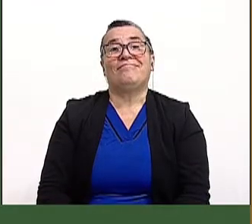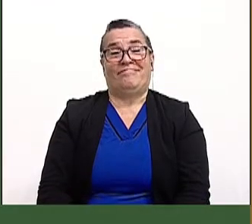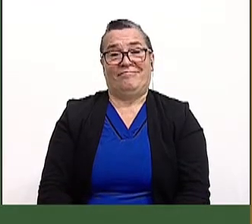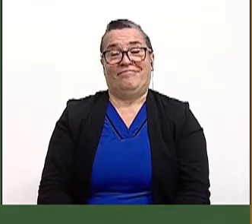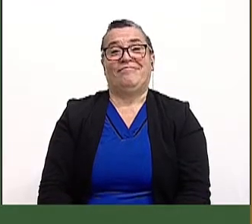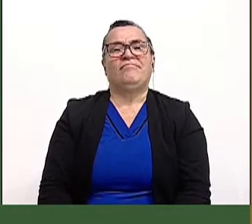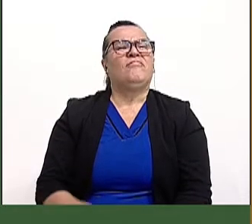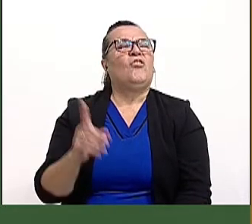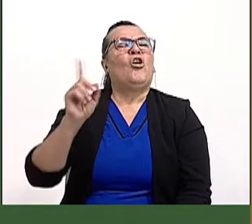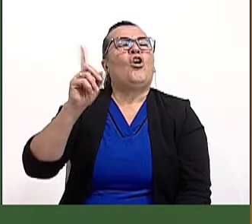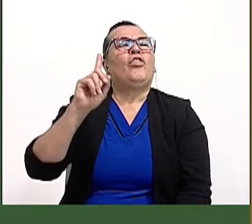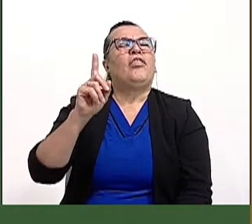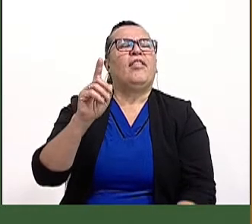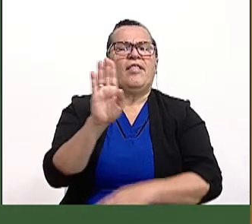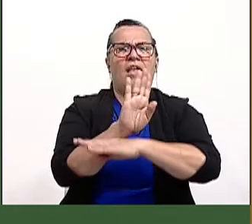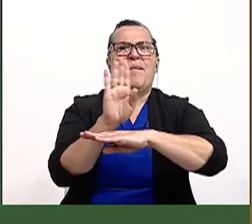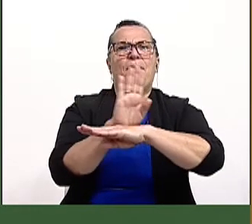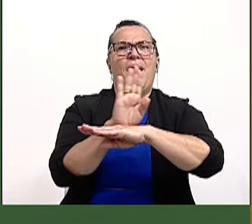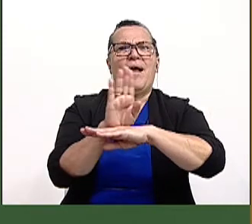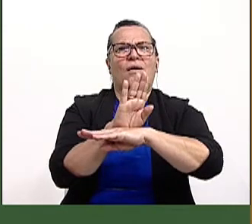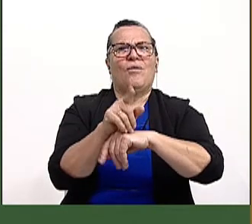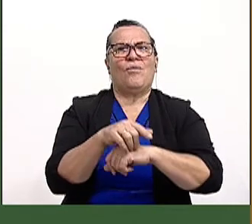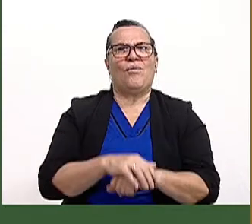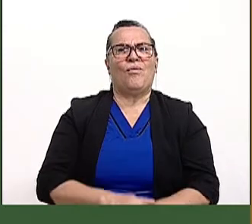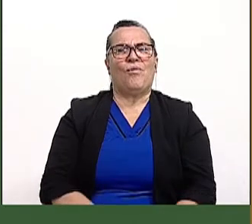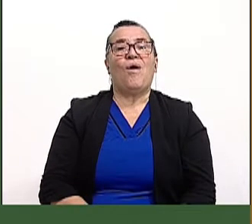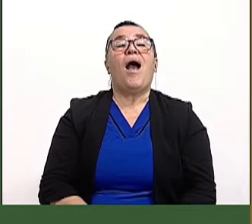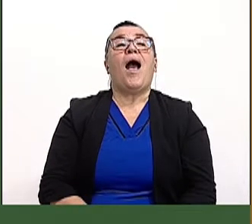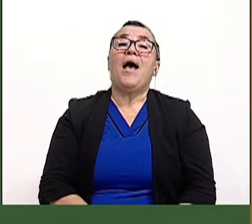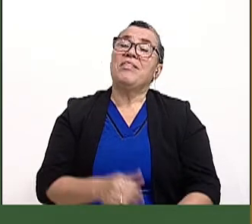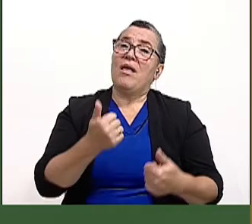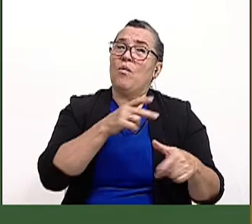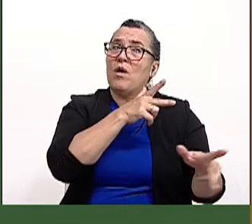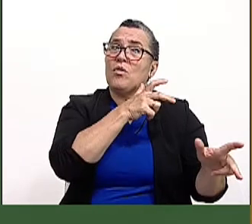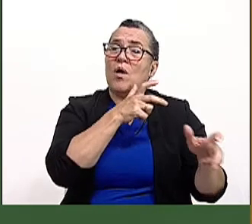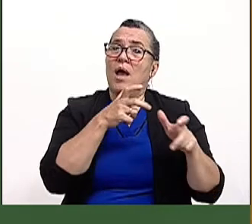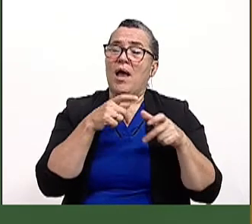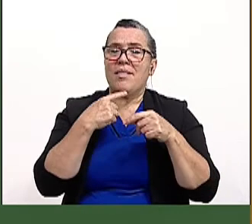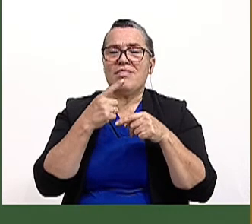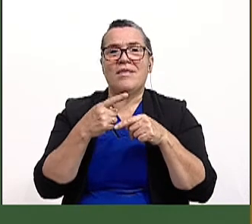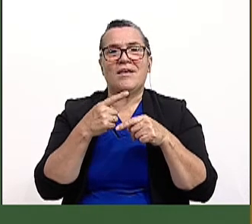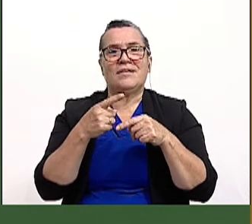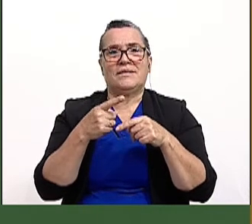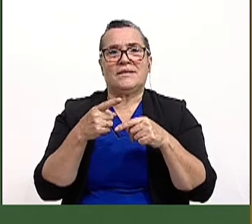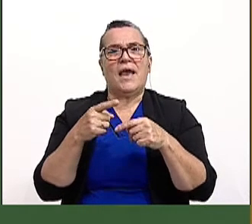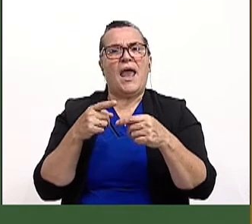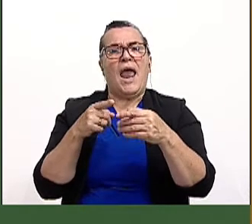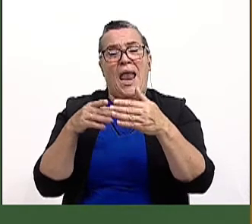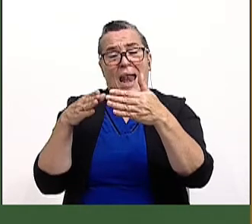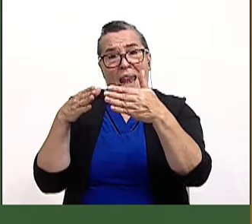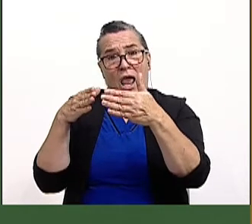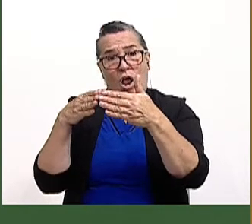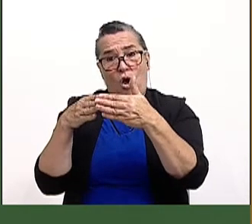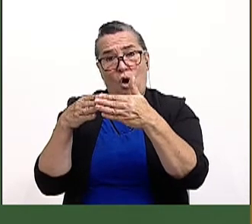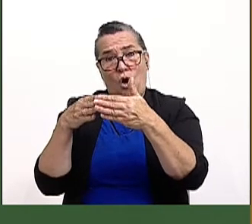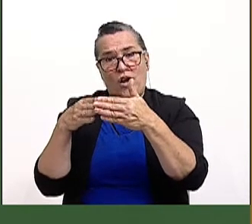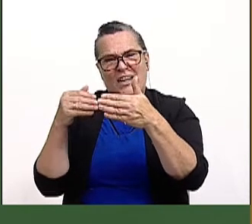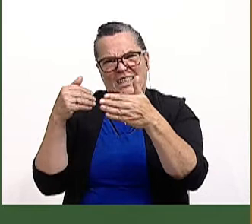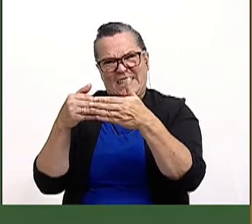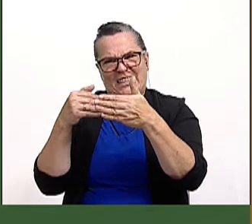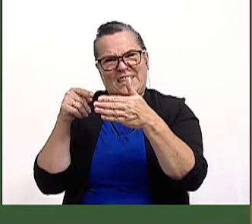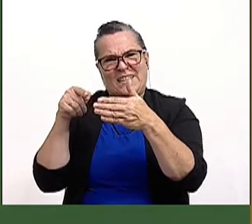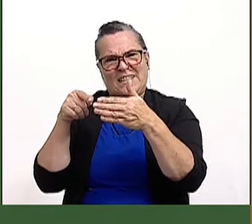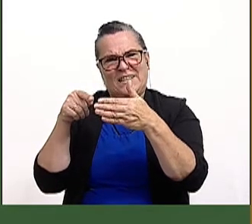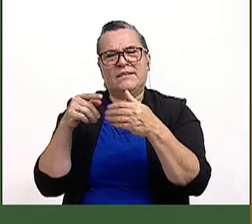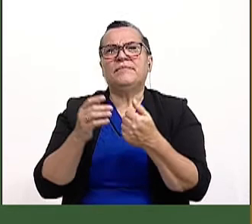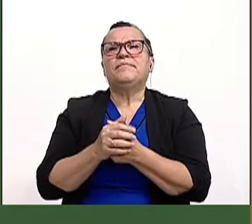Okay, where is the bank? Well, according to the dialogue, it says that there is a bank on the corner.